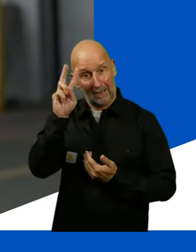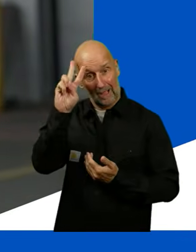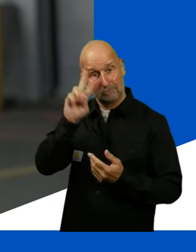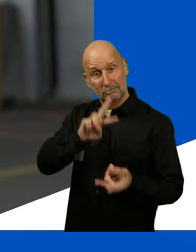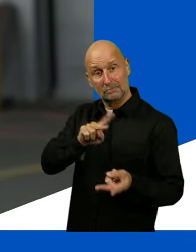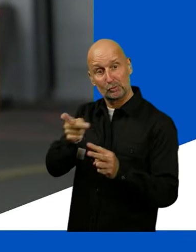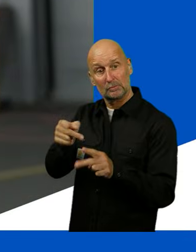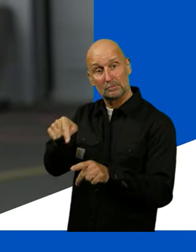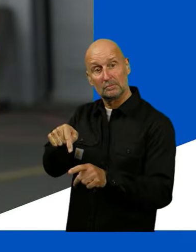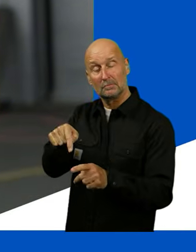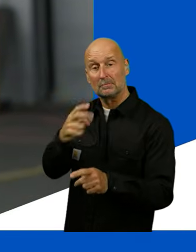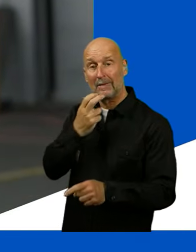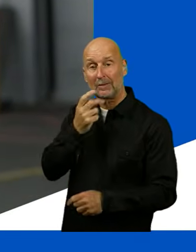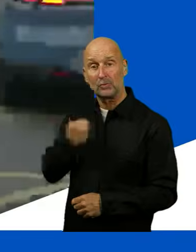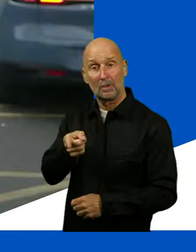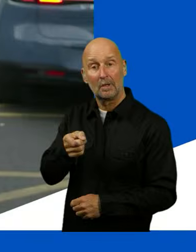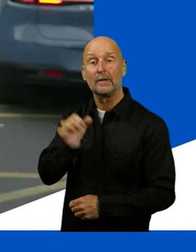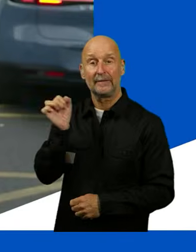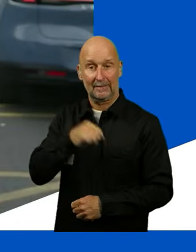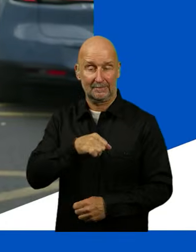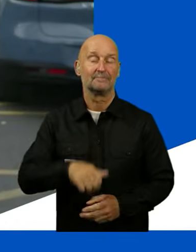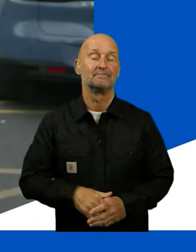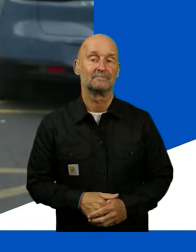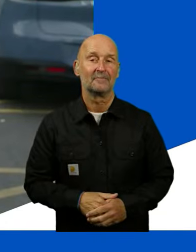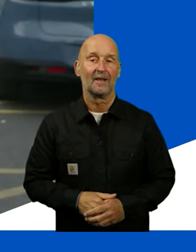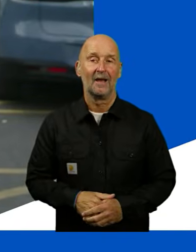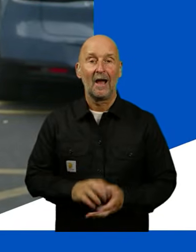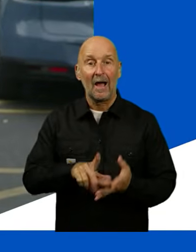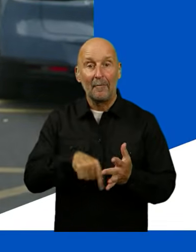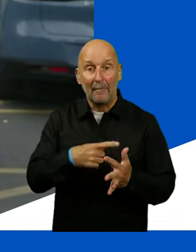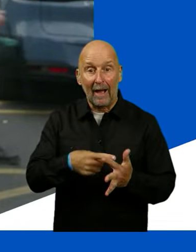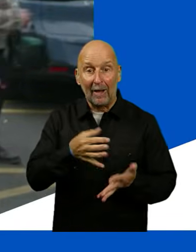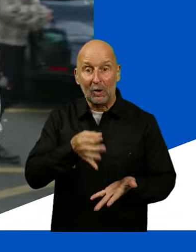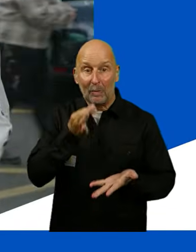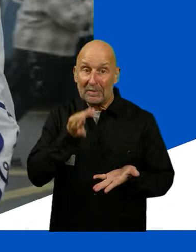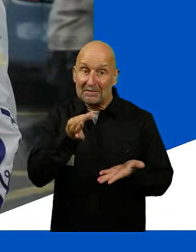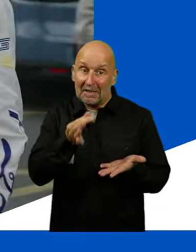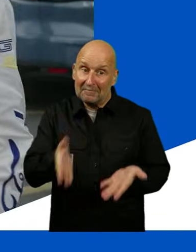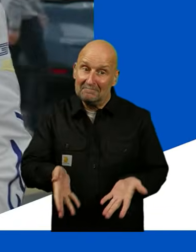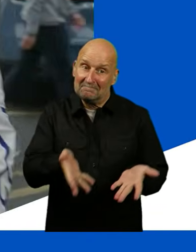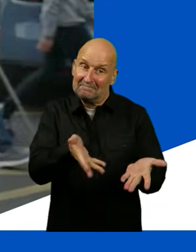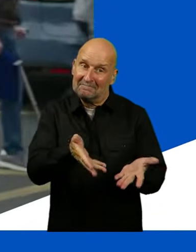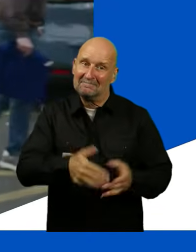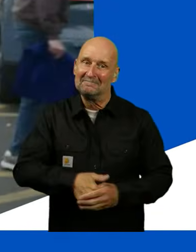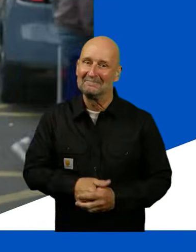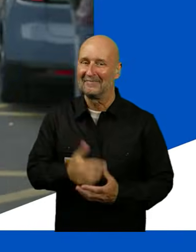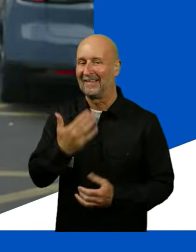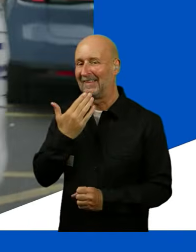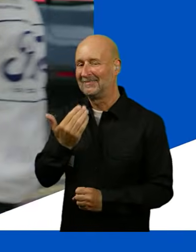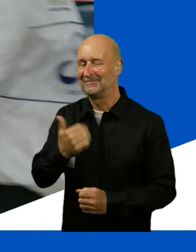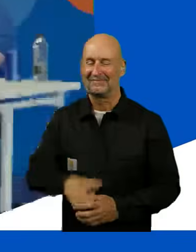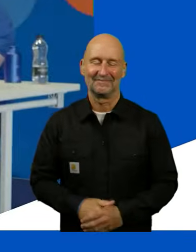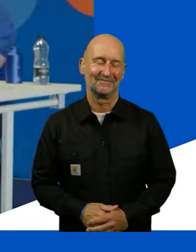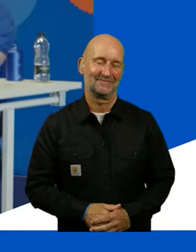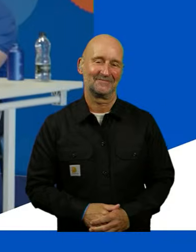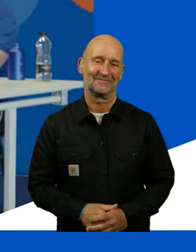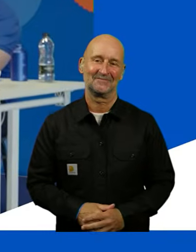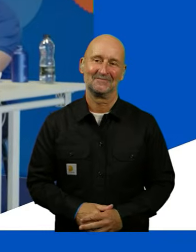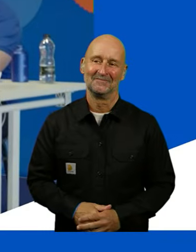now? I think so. Yeah, I think so. Right. Okay. Well, Mike, I know you need a cup of tea. I'll let you go on with the rest of your day. Thank you so much. Cheers. Bye bye.